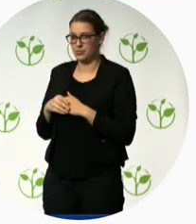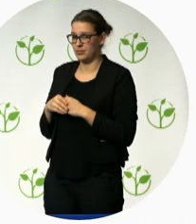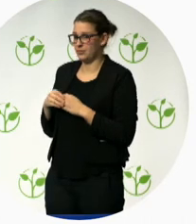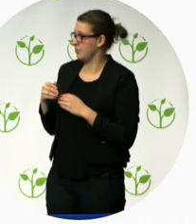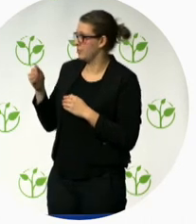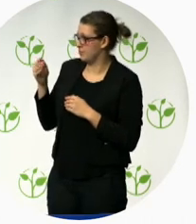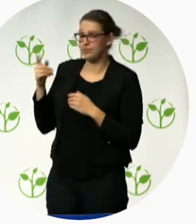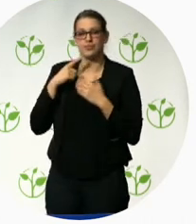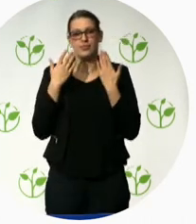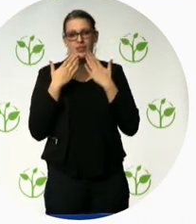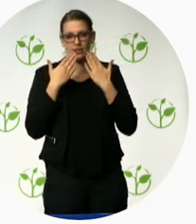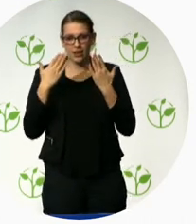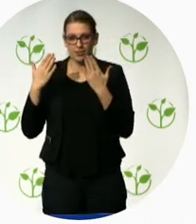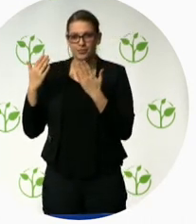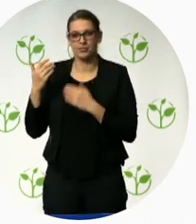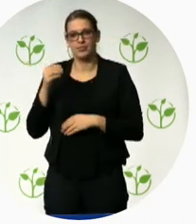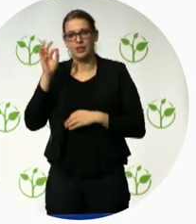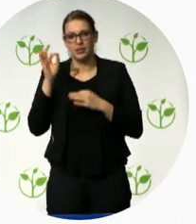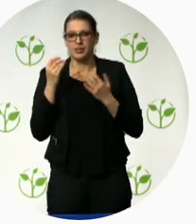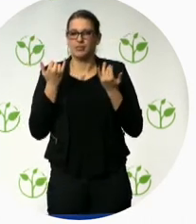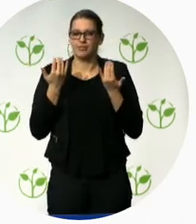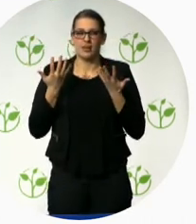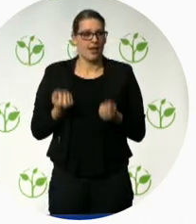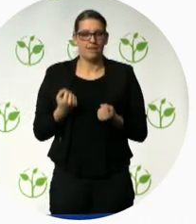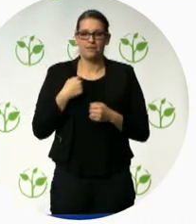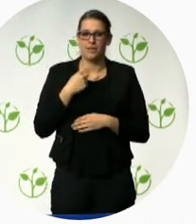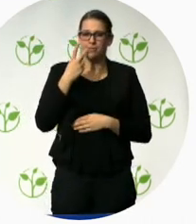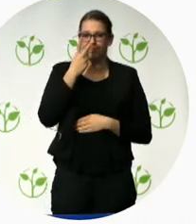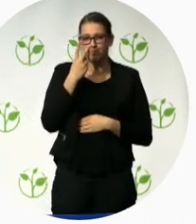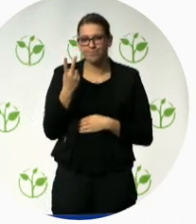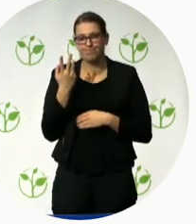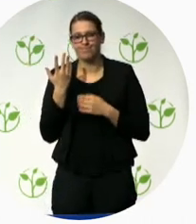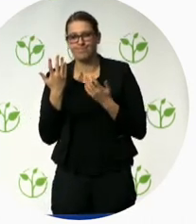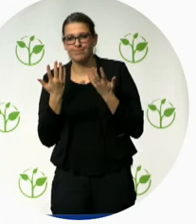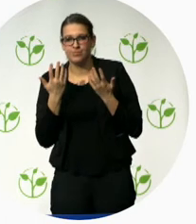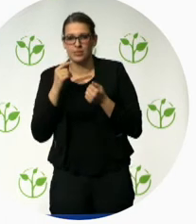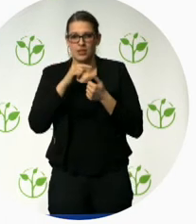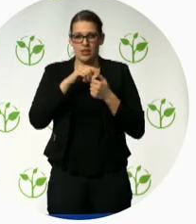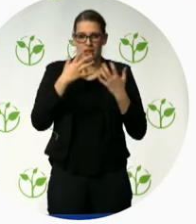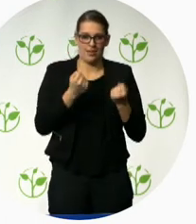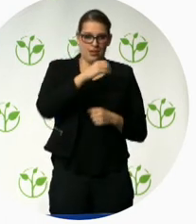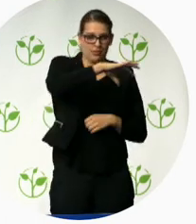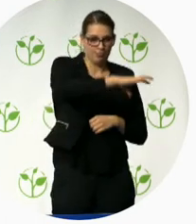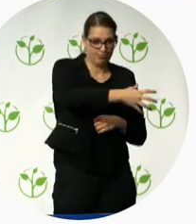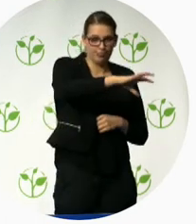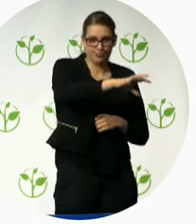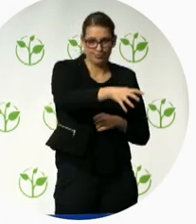first, you know, one of the conditions of Karuna to collaborate in a village is like a